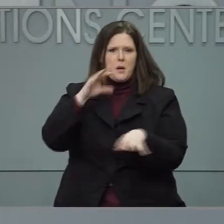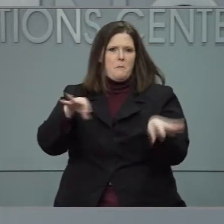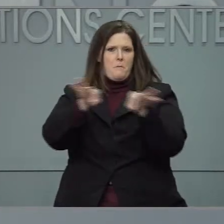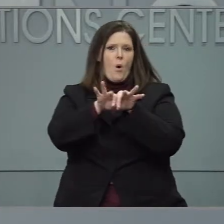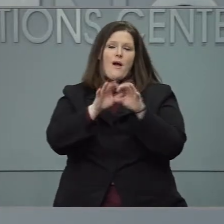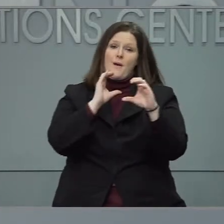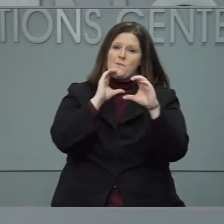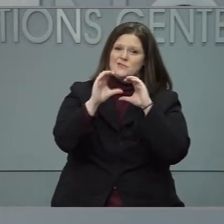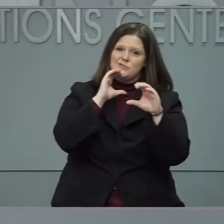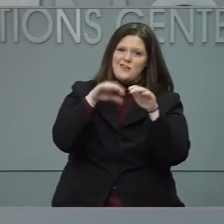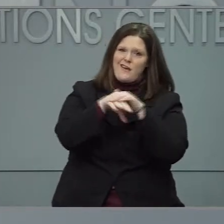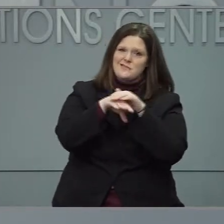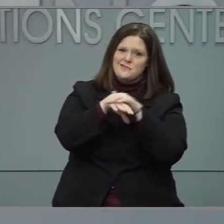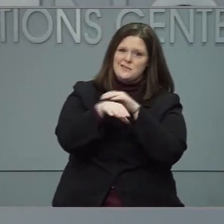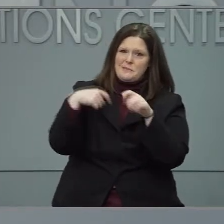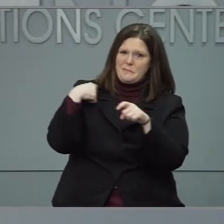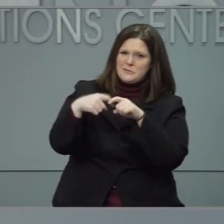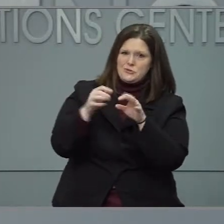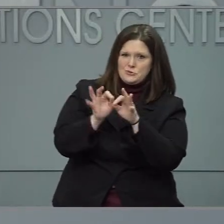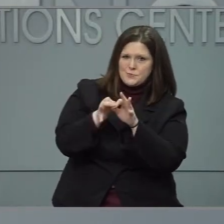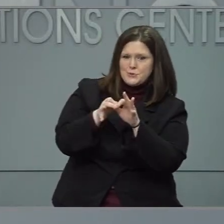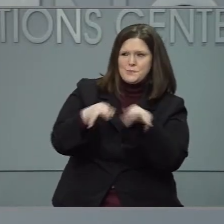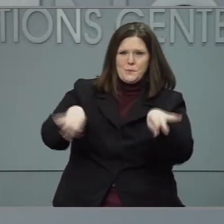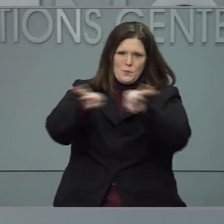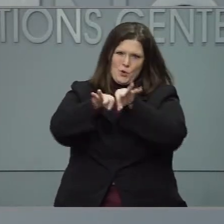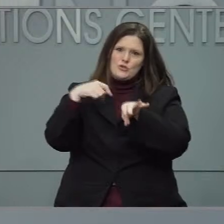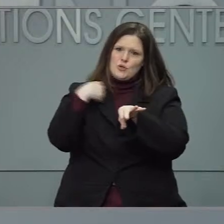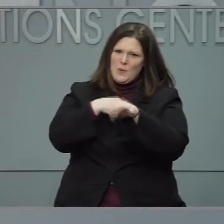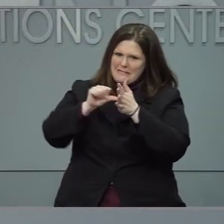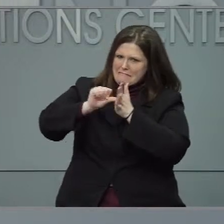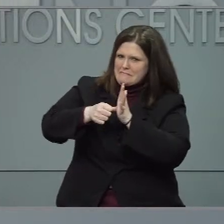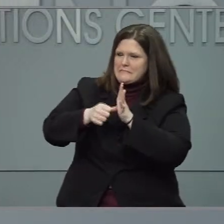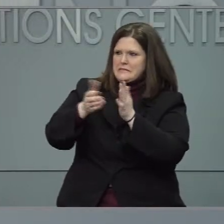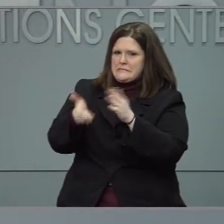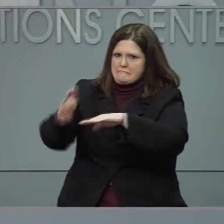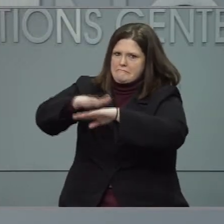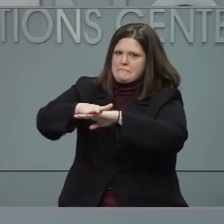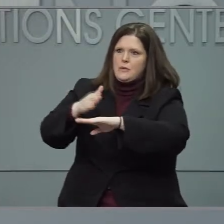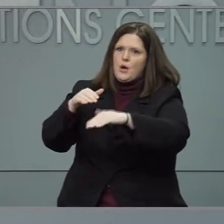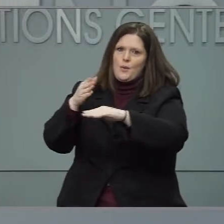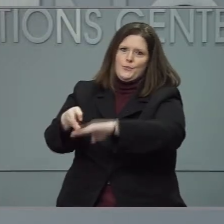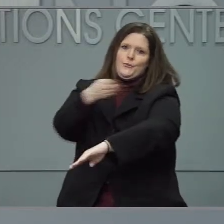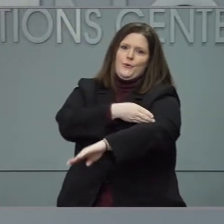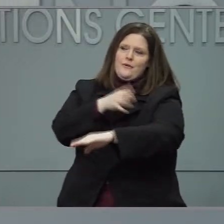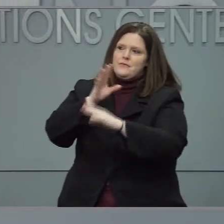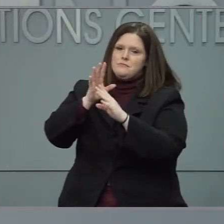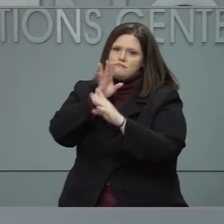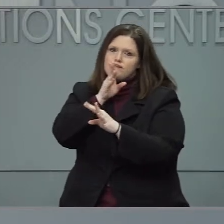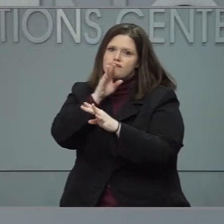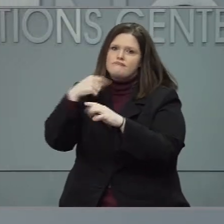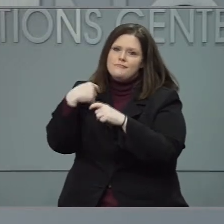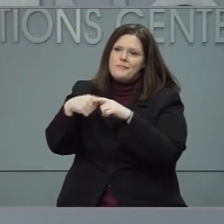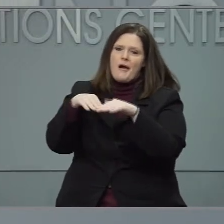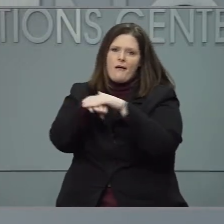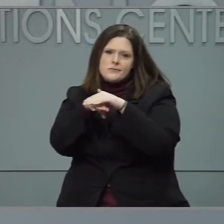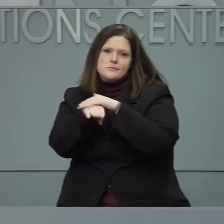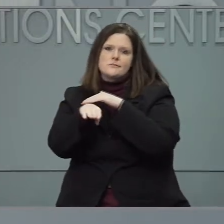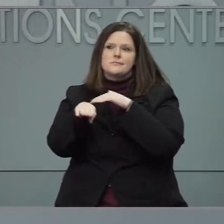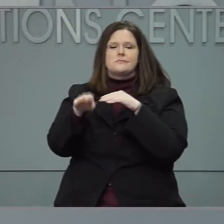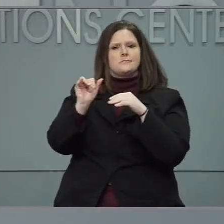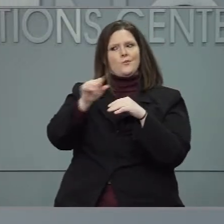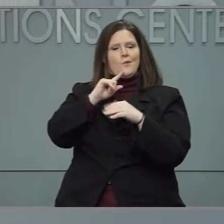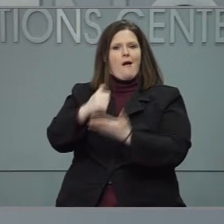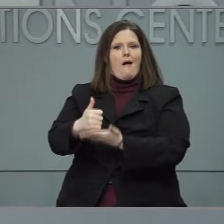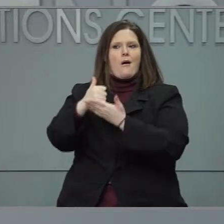language access, and so that has been a particular focus. And I also want to thank all of our partners who have really stepped up and helped us